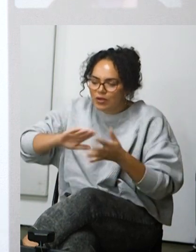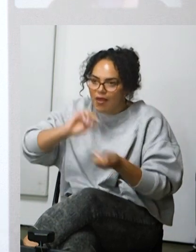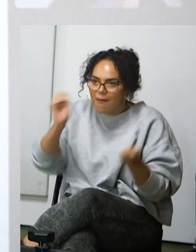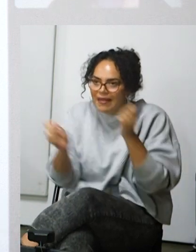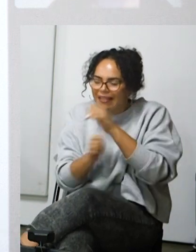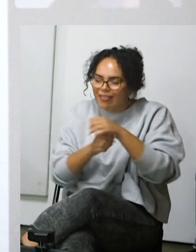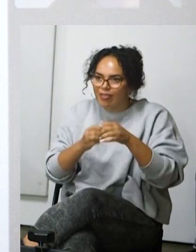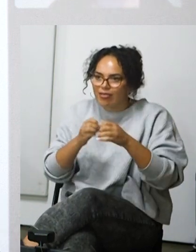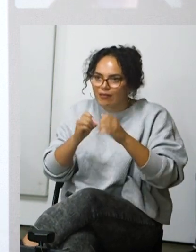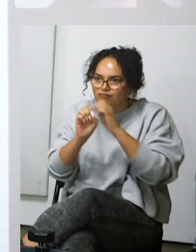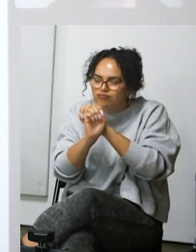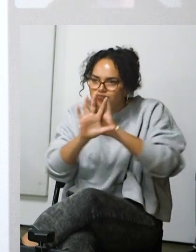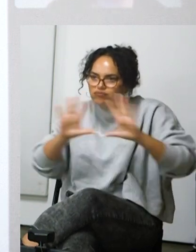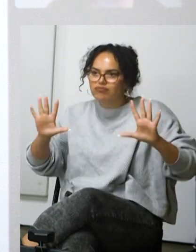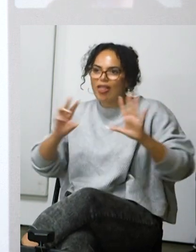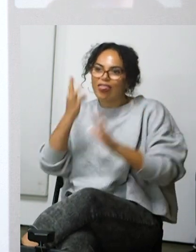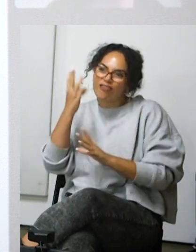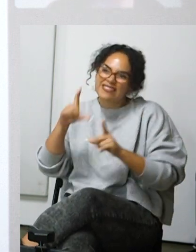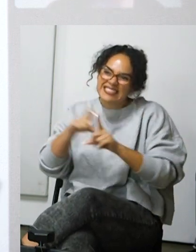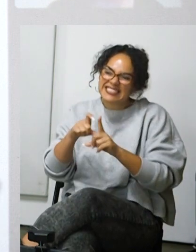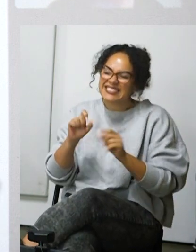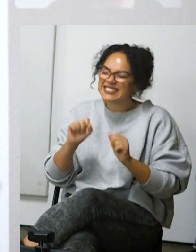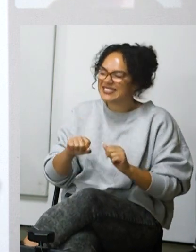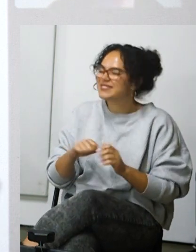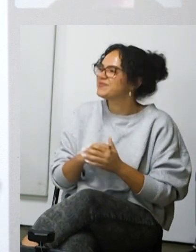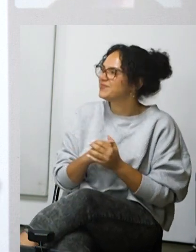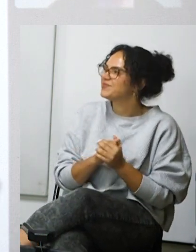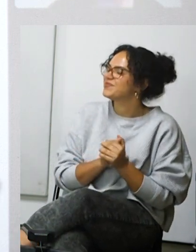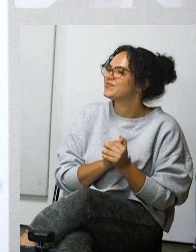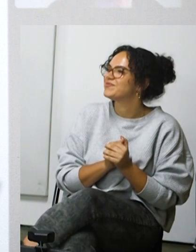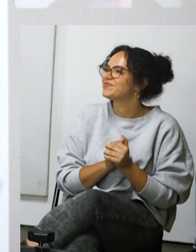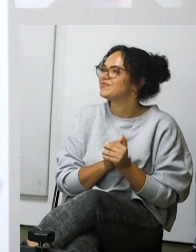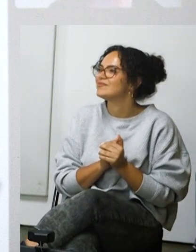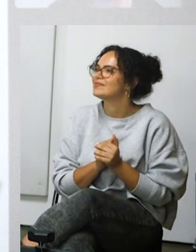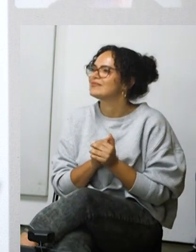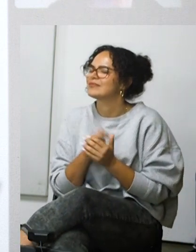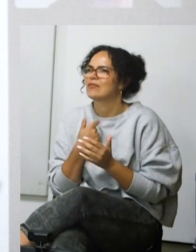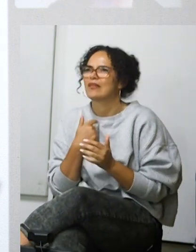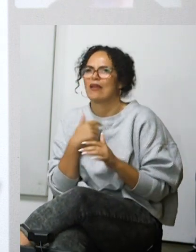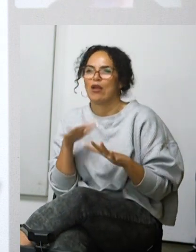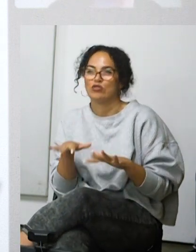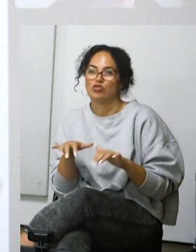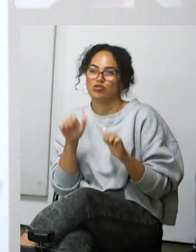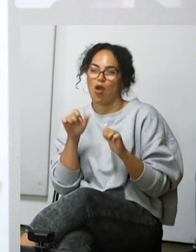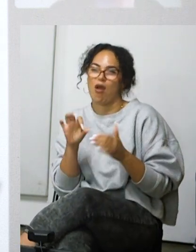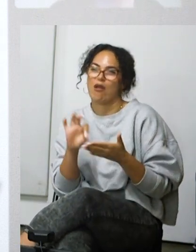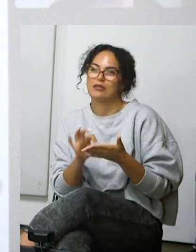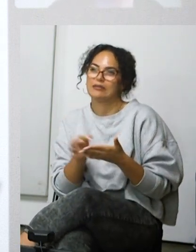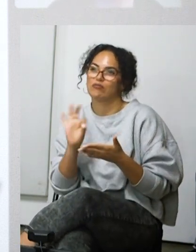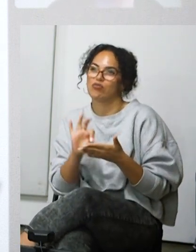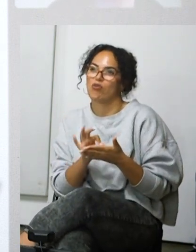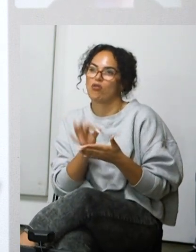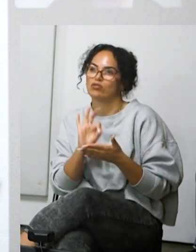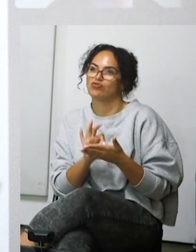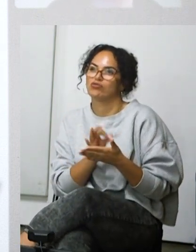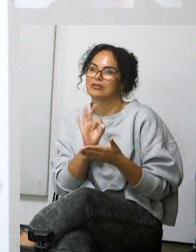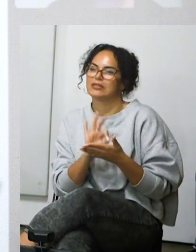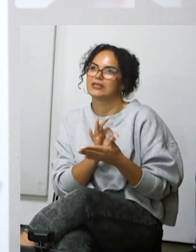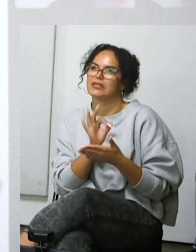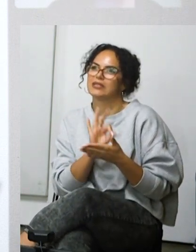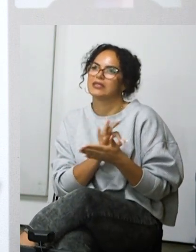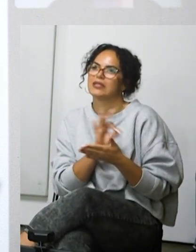three-dimensional stump work embroideries. And I started embroidering in a really serious way after